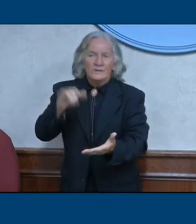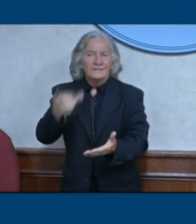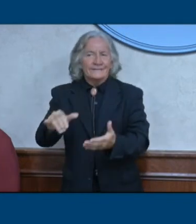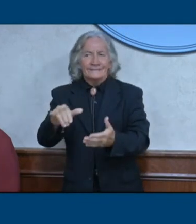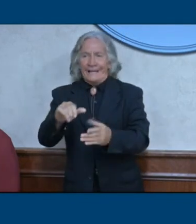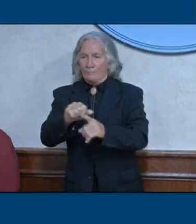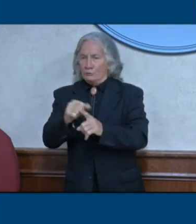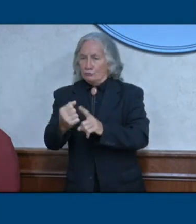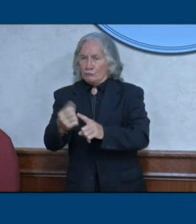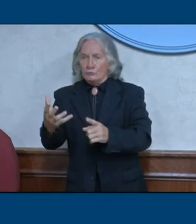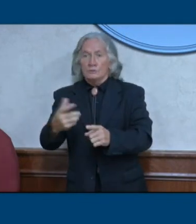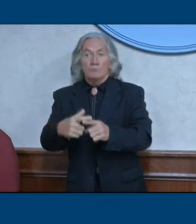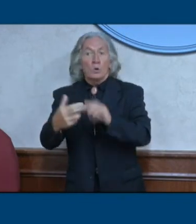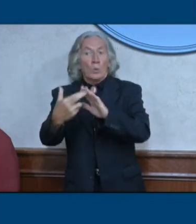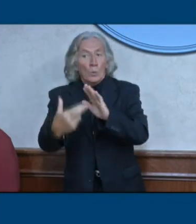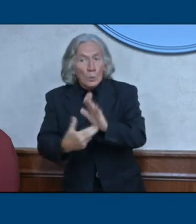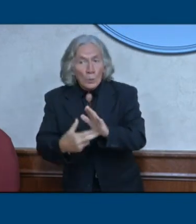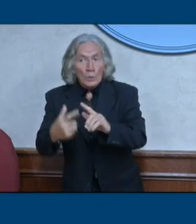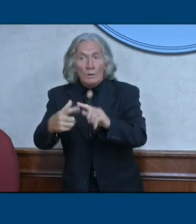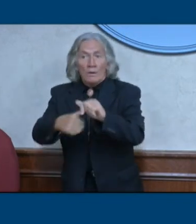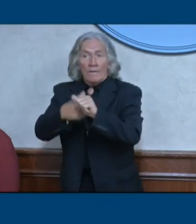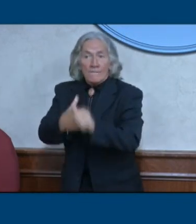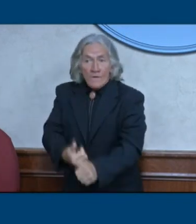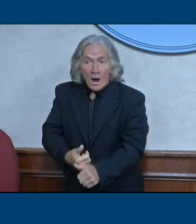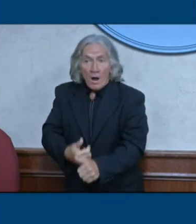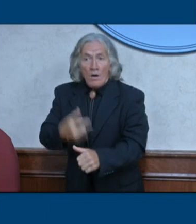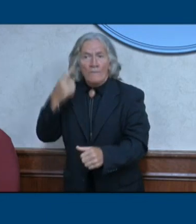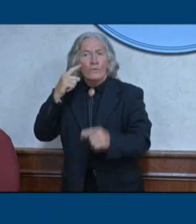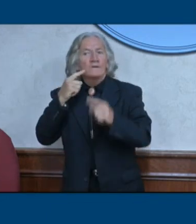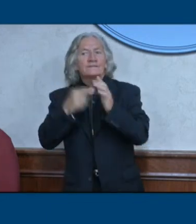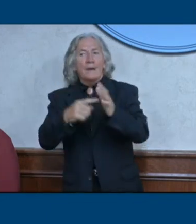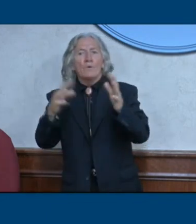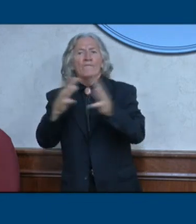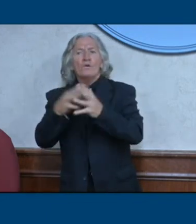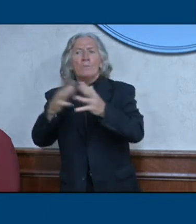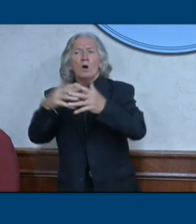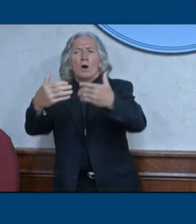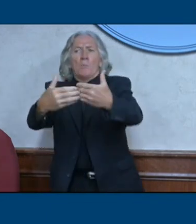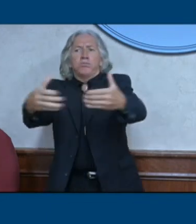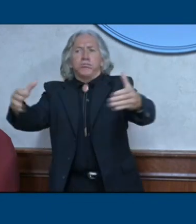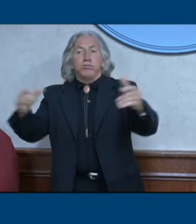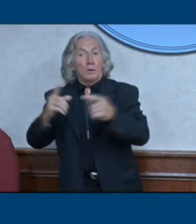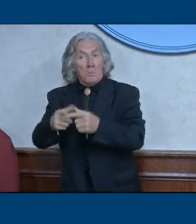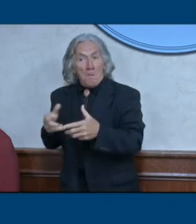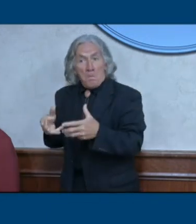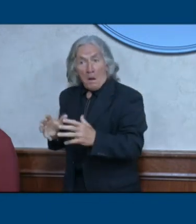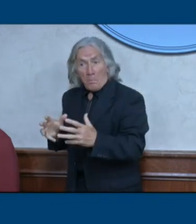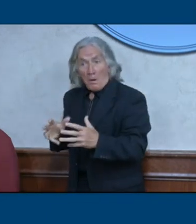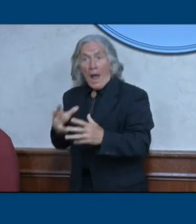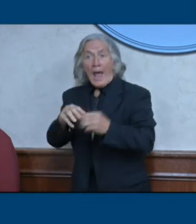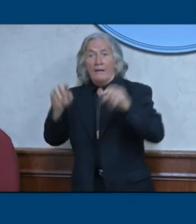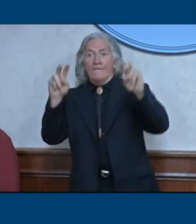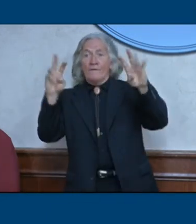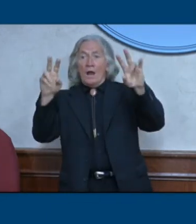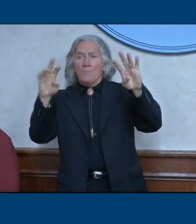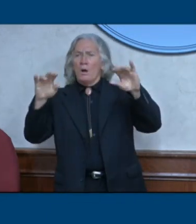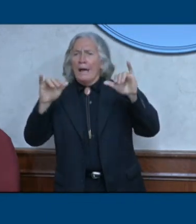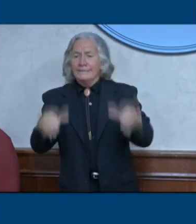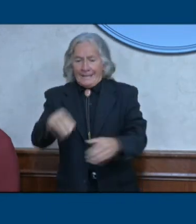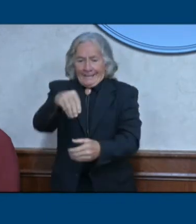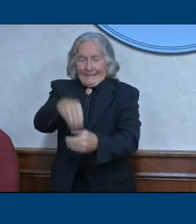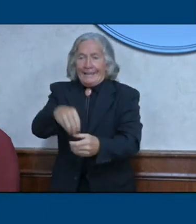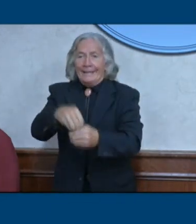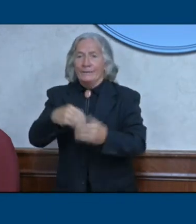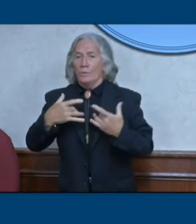very issue, and that is protocols for stadiums, which included football stadiums, but also basketball and volleyball venues, which would